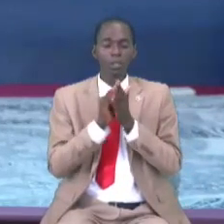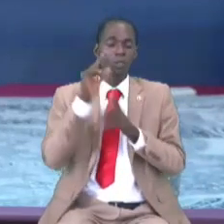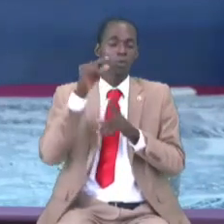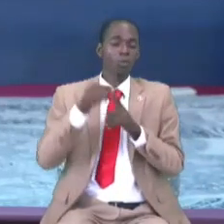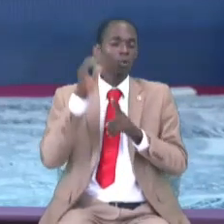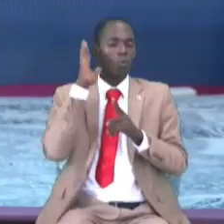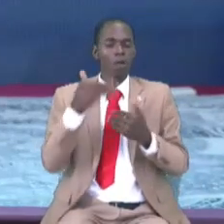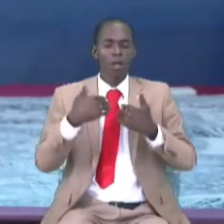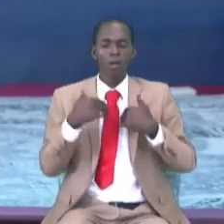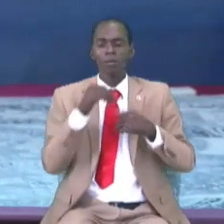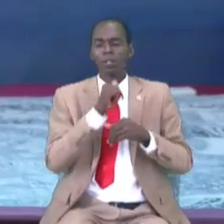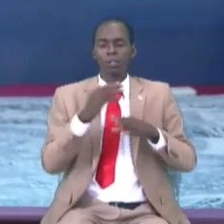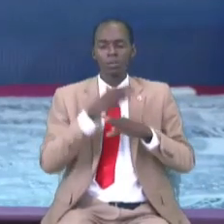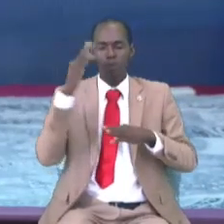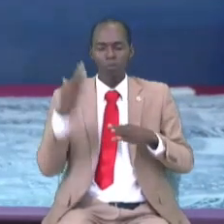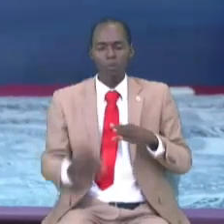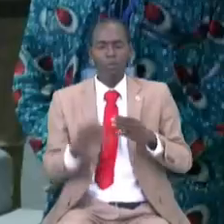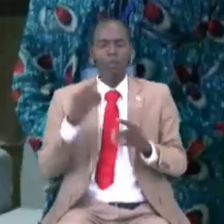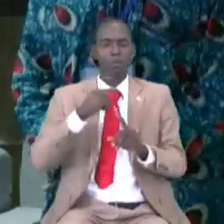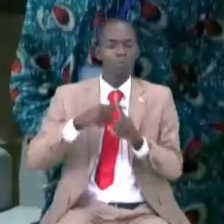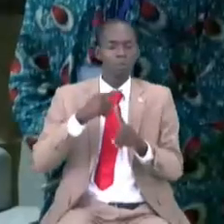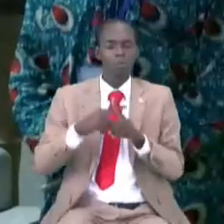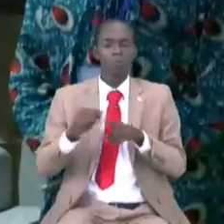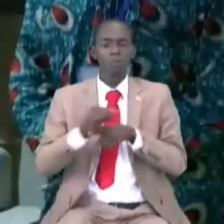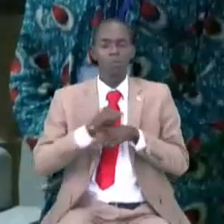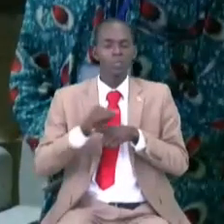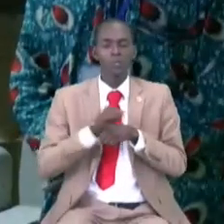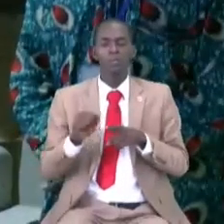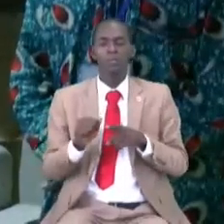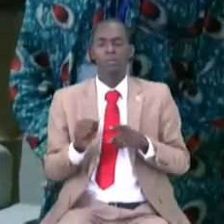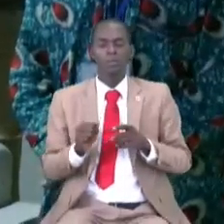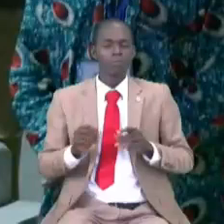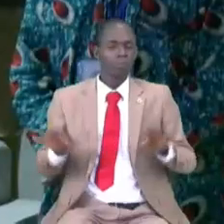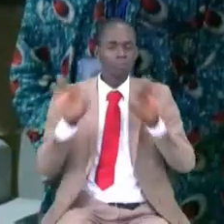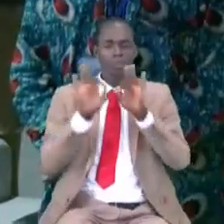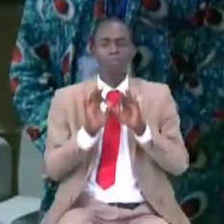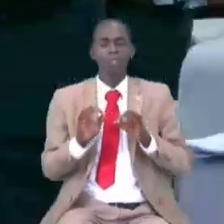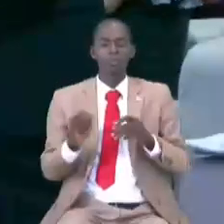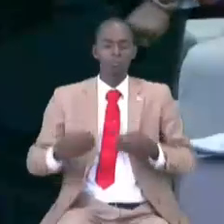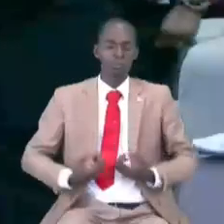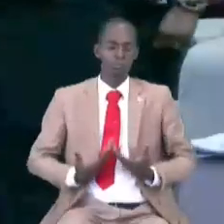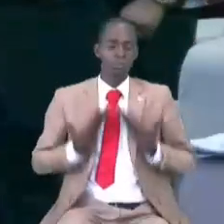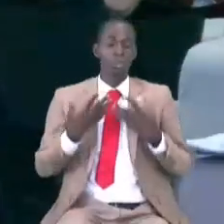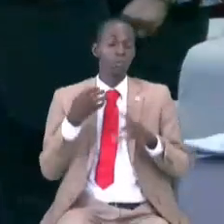pungent impact in every life. In Jesus' mighty name we pray.